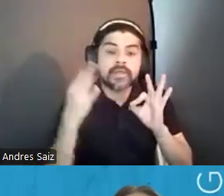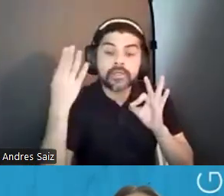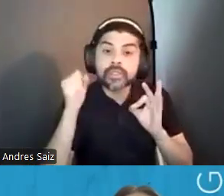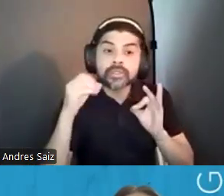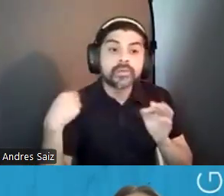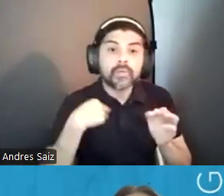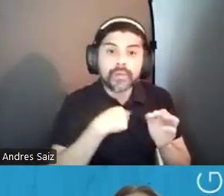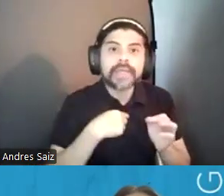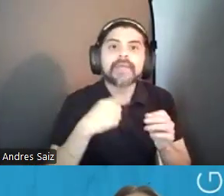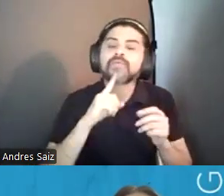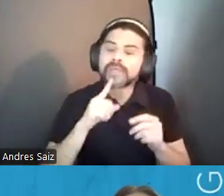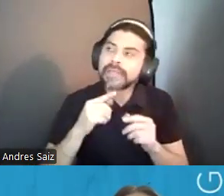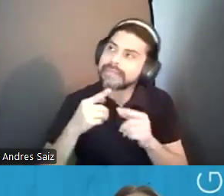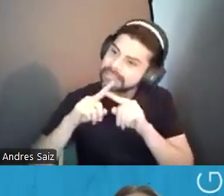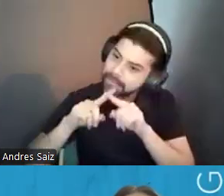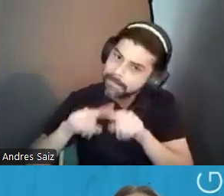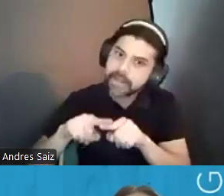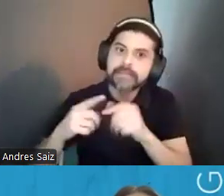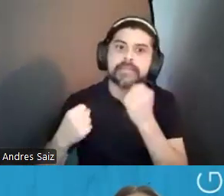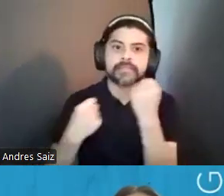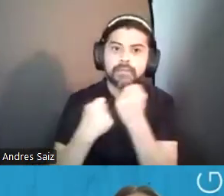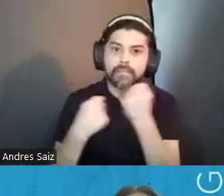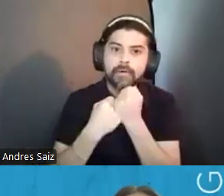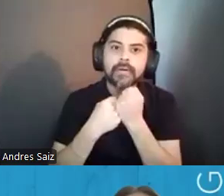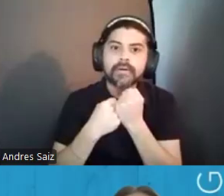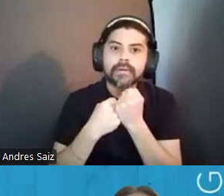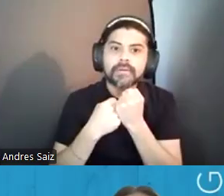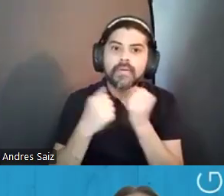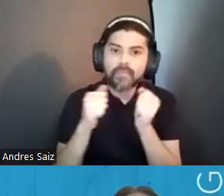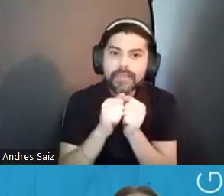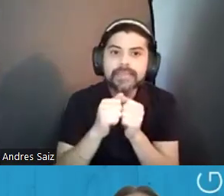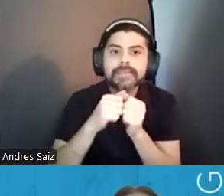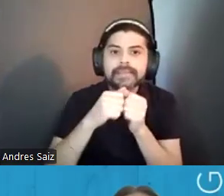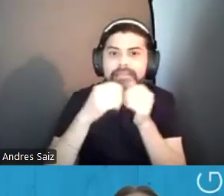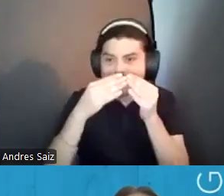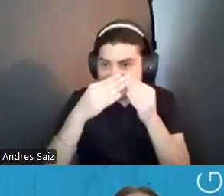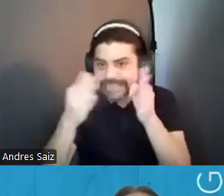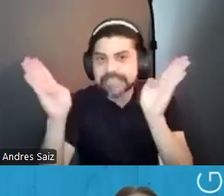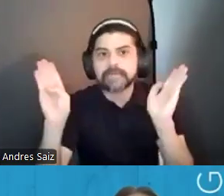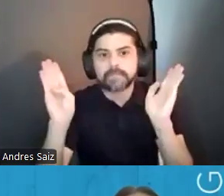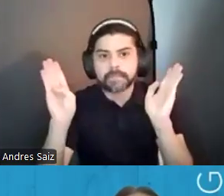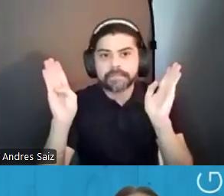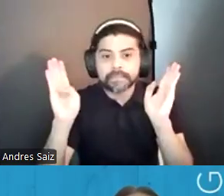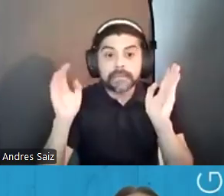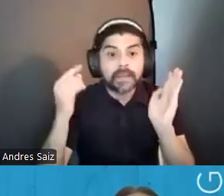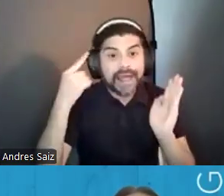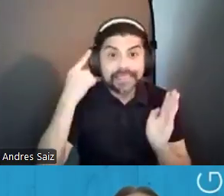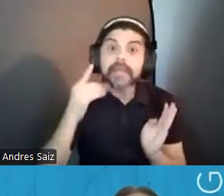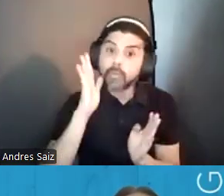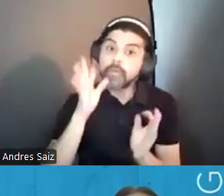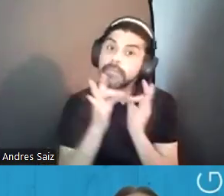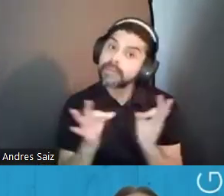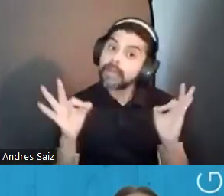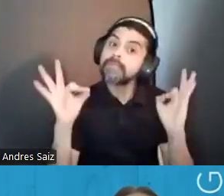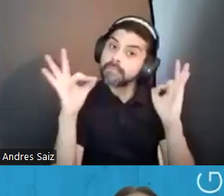support just beyond the the usual stakeholders, if you will. So that's why I would think it would be important if we're not